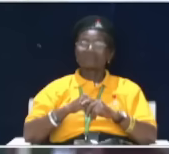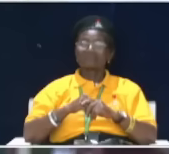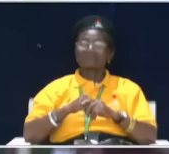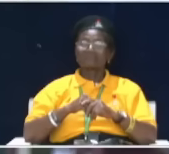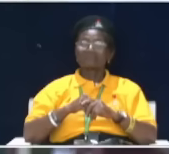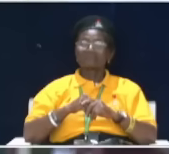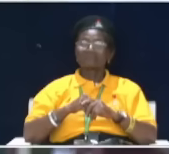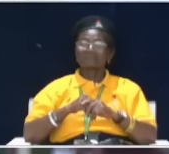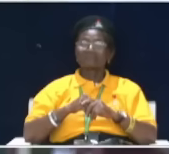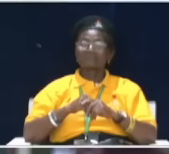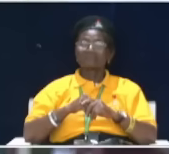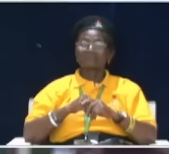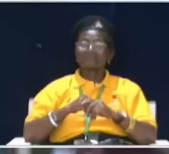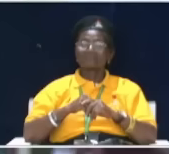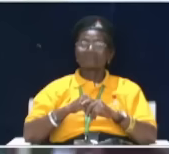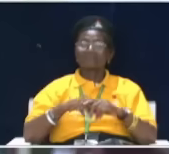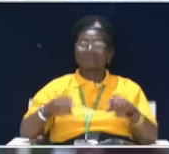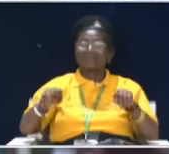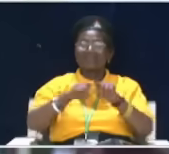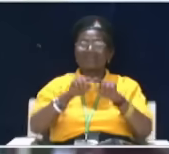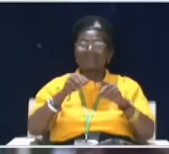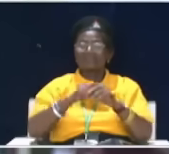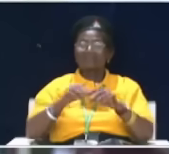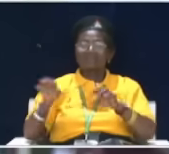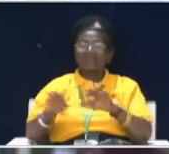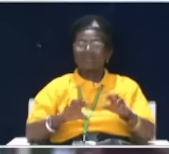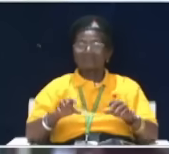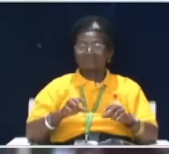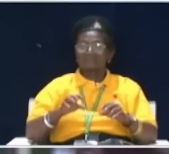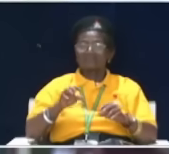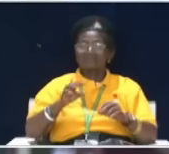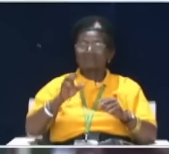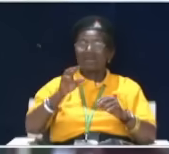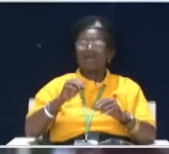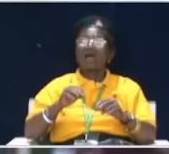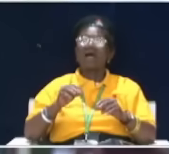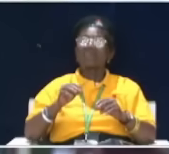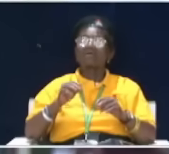Like in Acts of the Apostles, chapter 5.